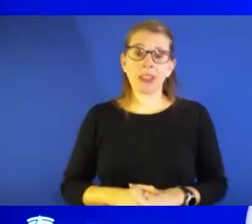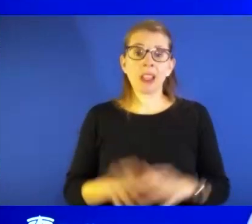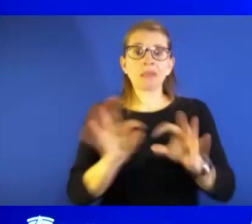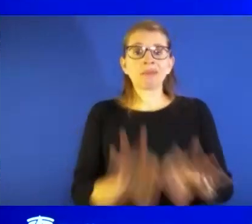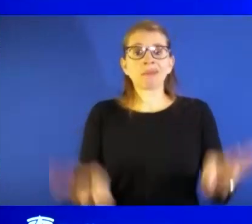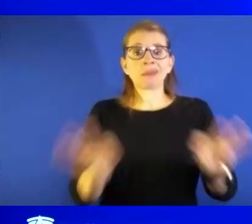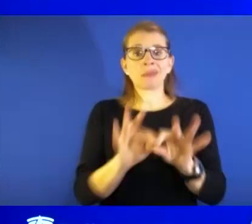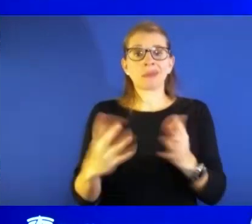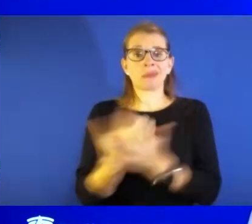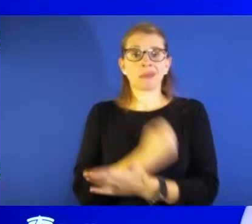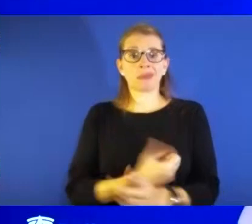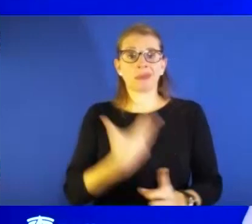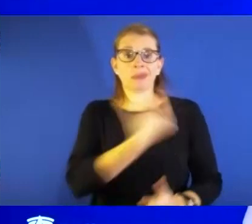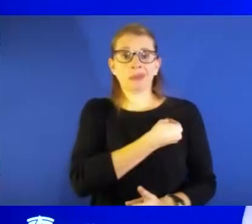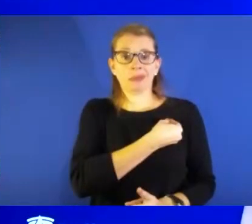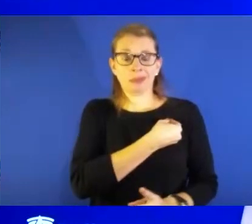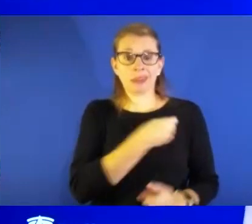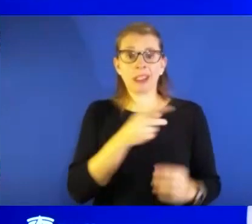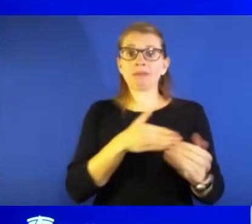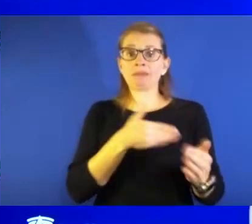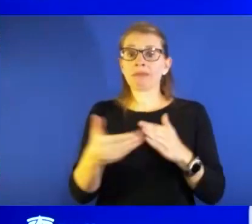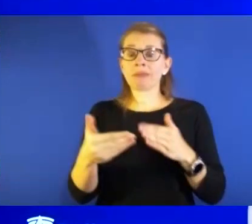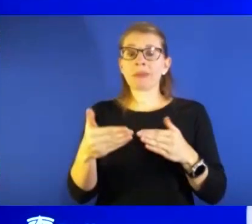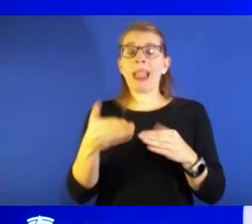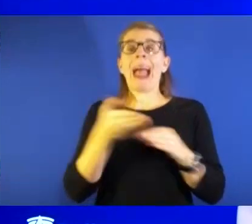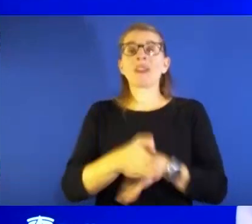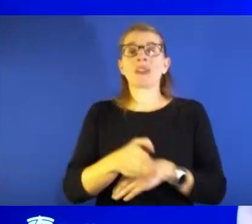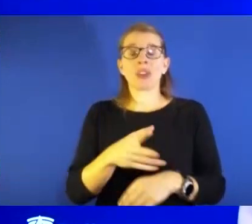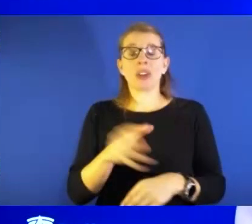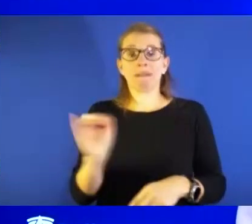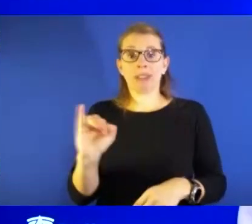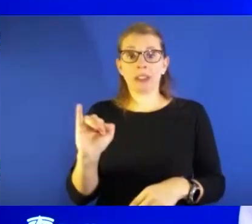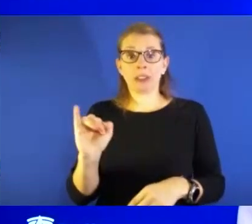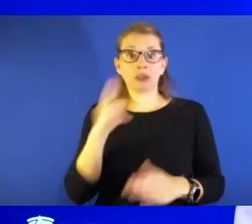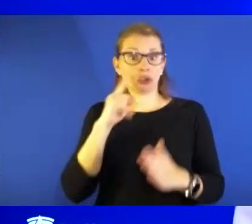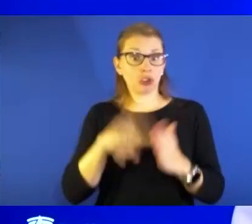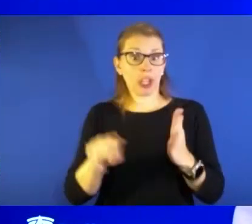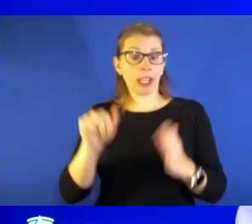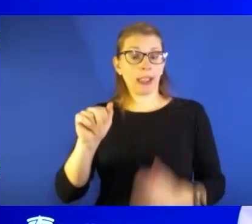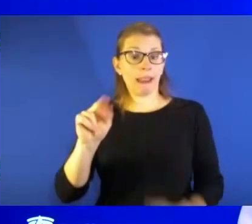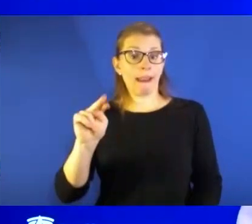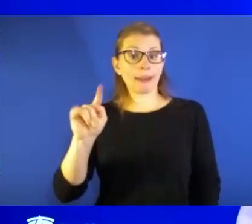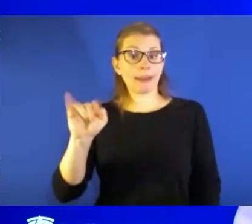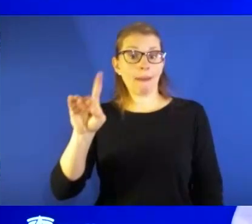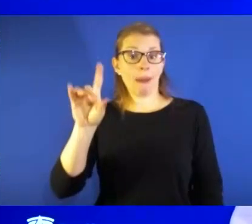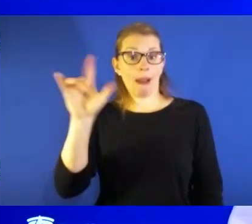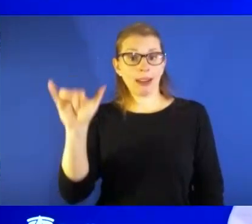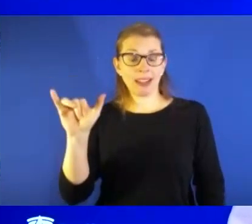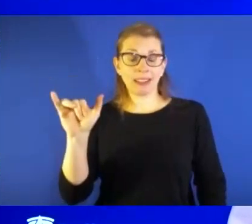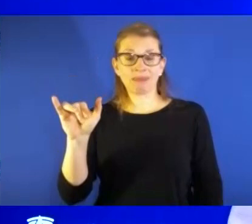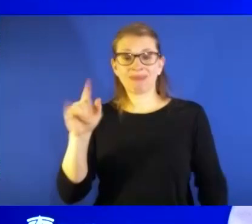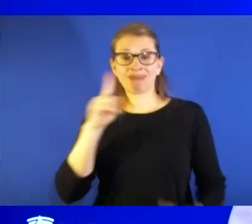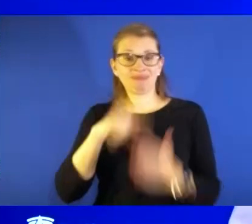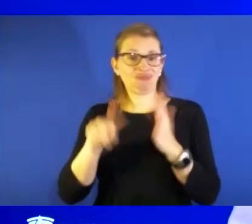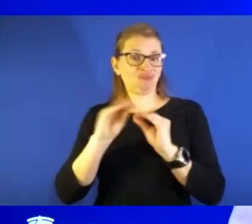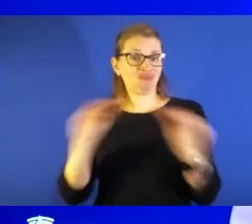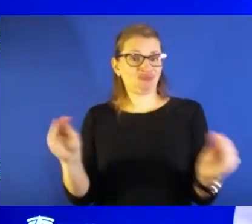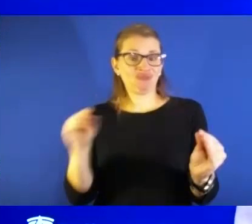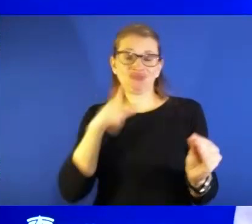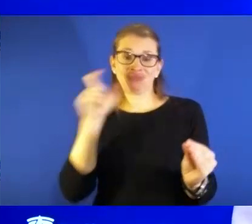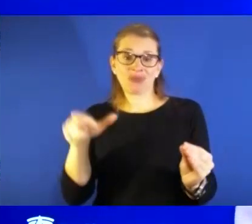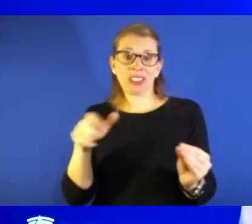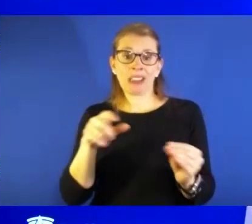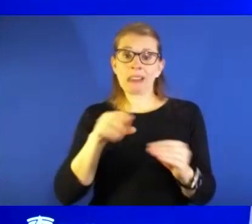vaccinated even after infection. But as far as checking antibodies, there's really no reason to do that. The guidance is that you shouldn't be